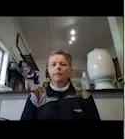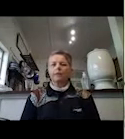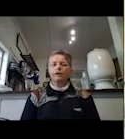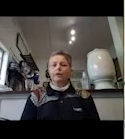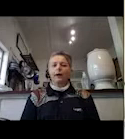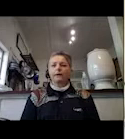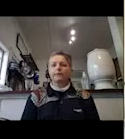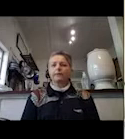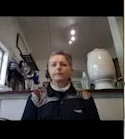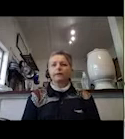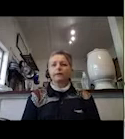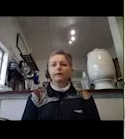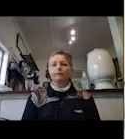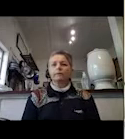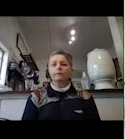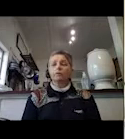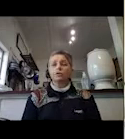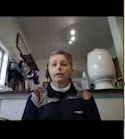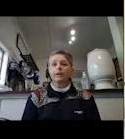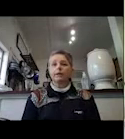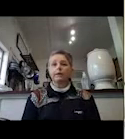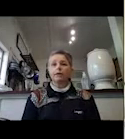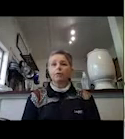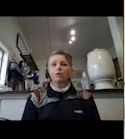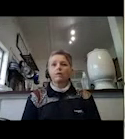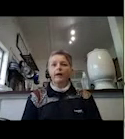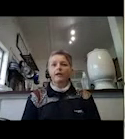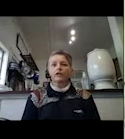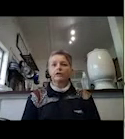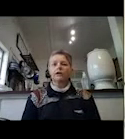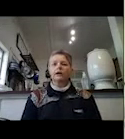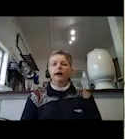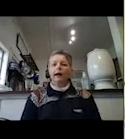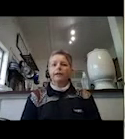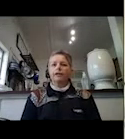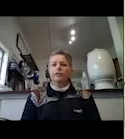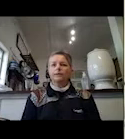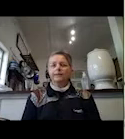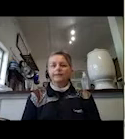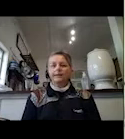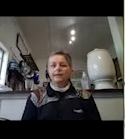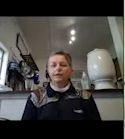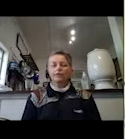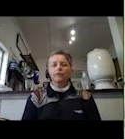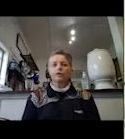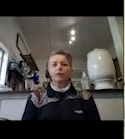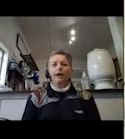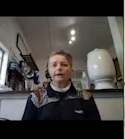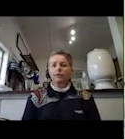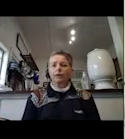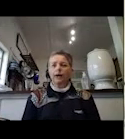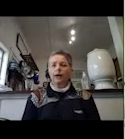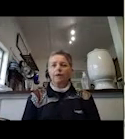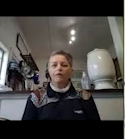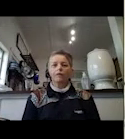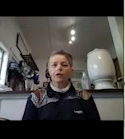is somebody who has a law degree or a legal qualification and who is entitled to act